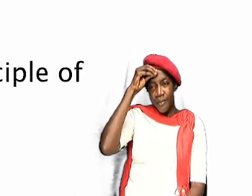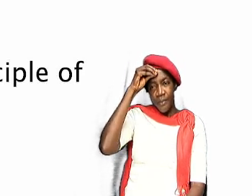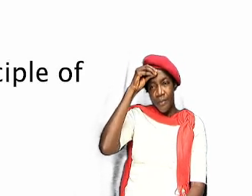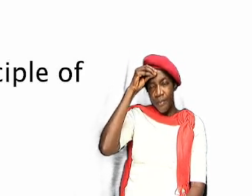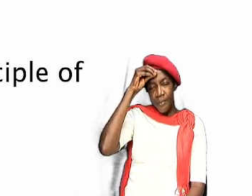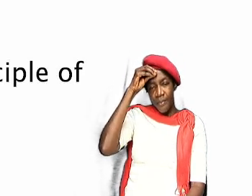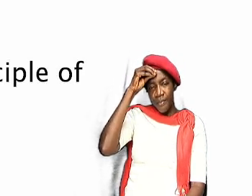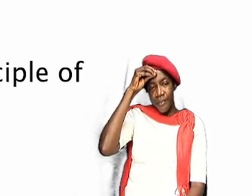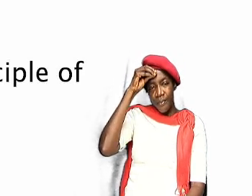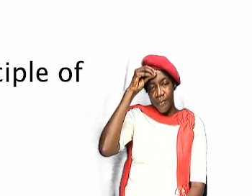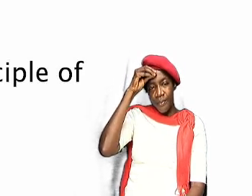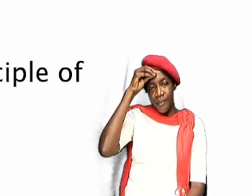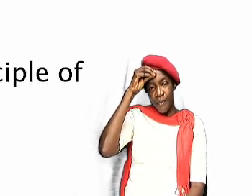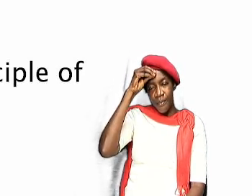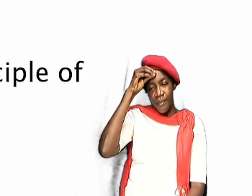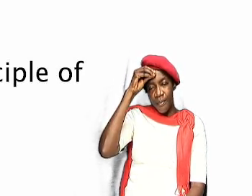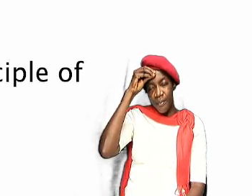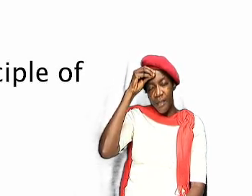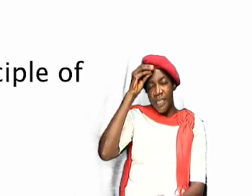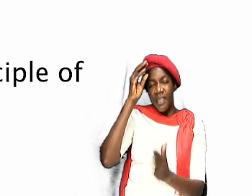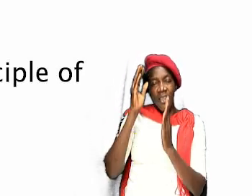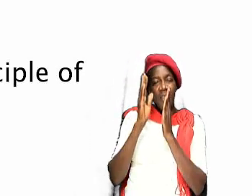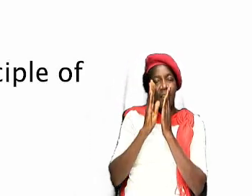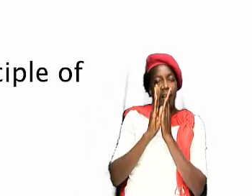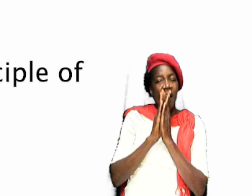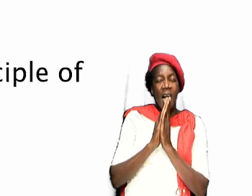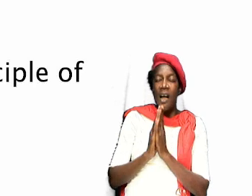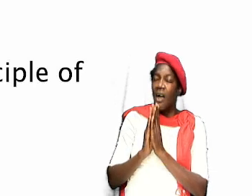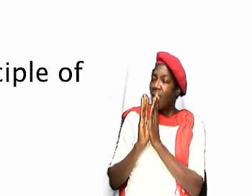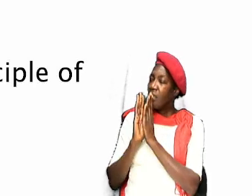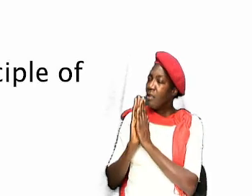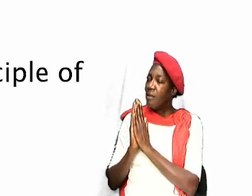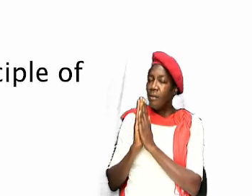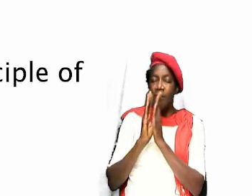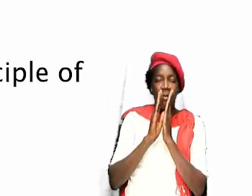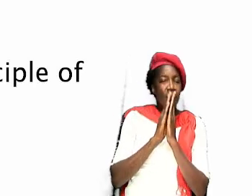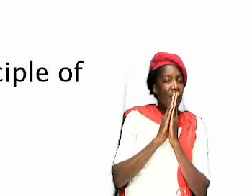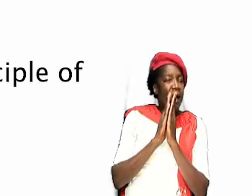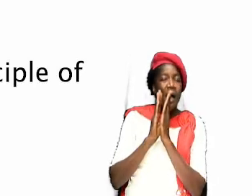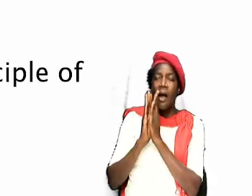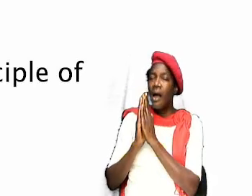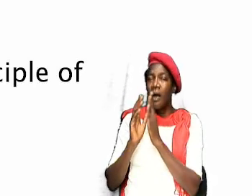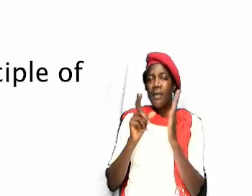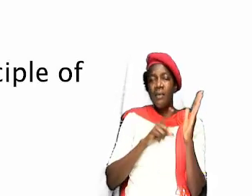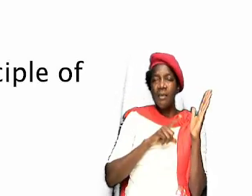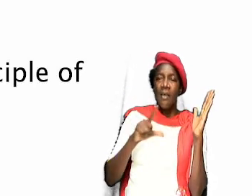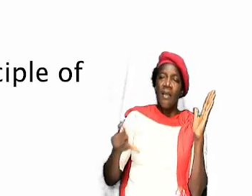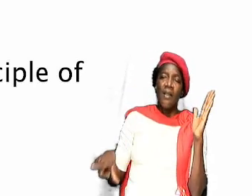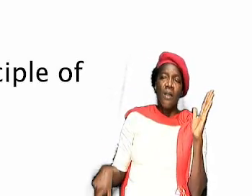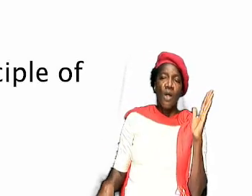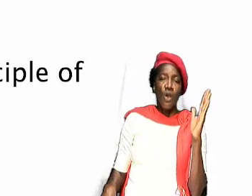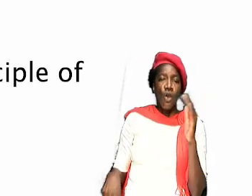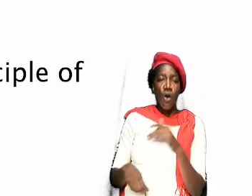from the principles of inquiring of the Lord. We just mentioned some of them.